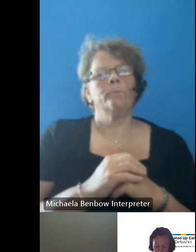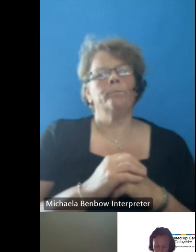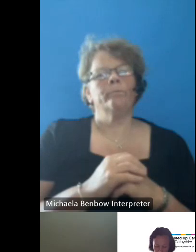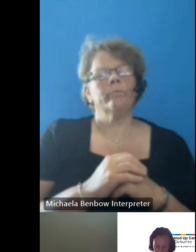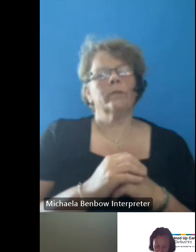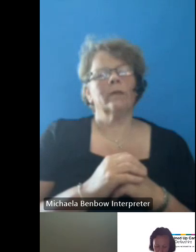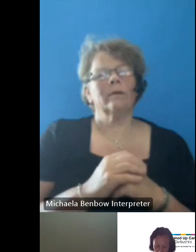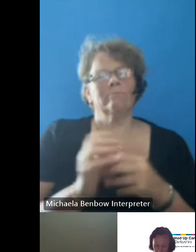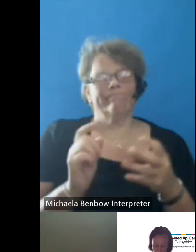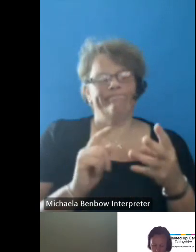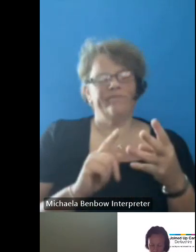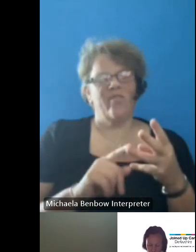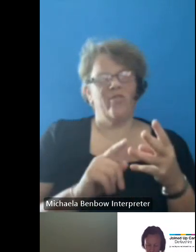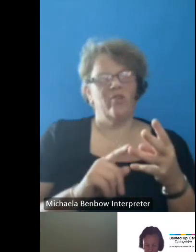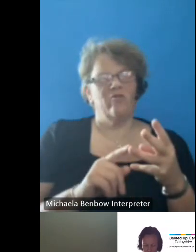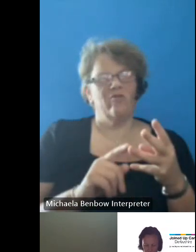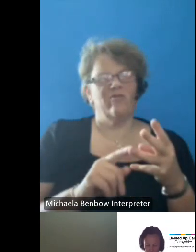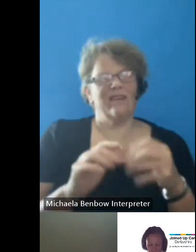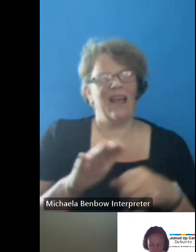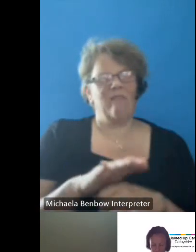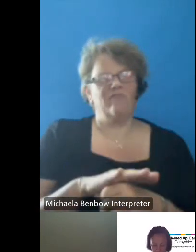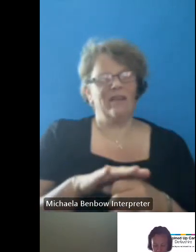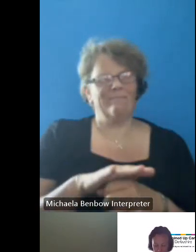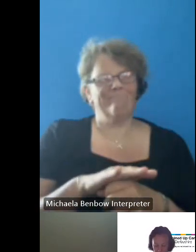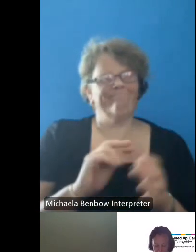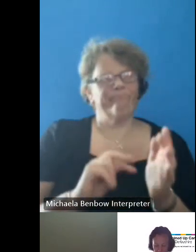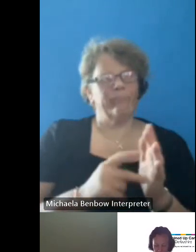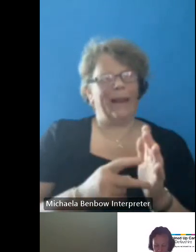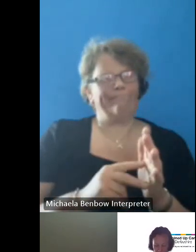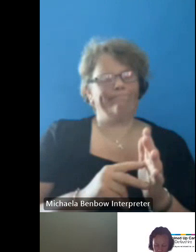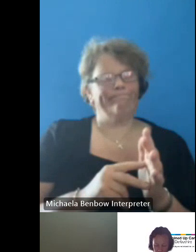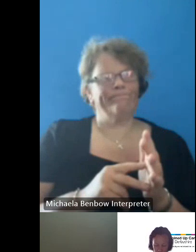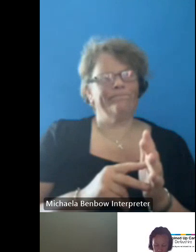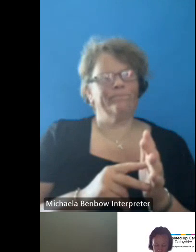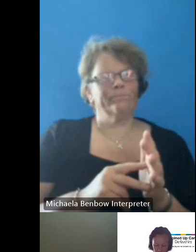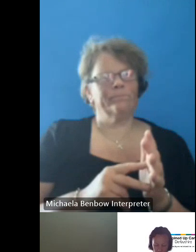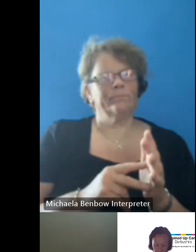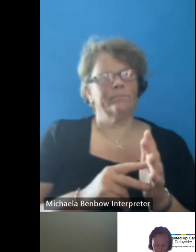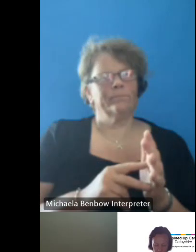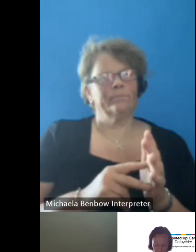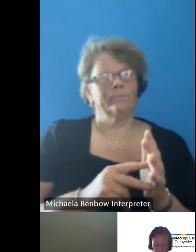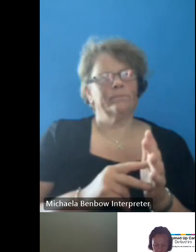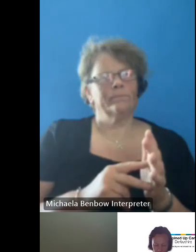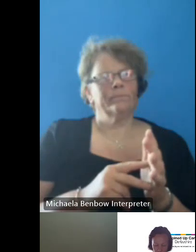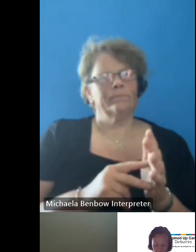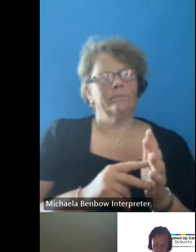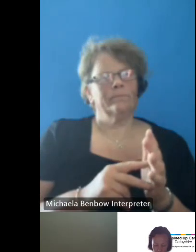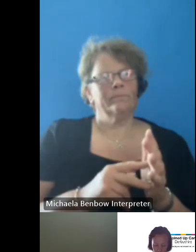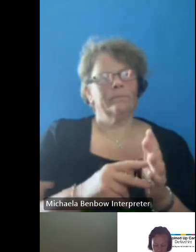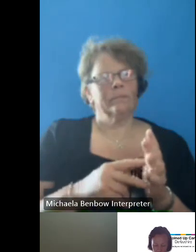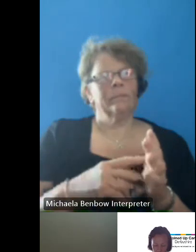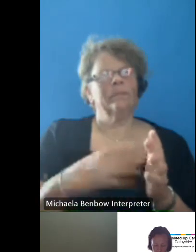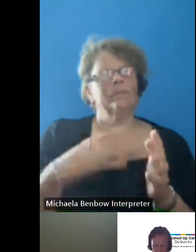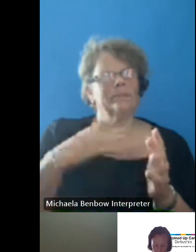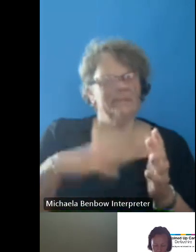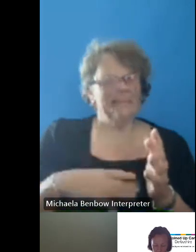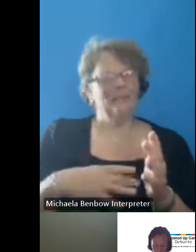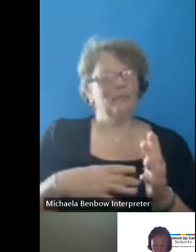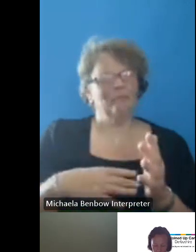The third aspect of our intent is about becoming truly